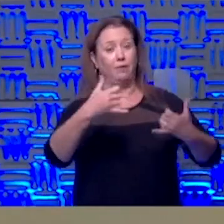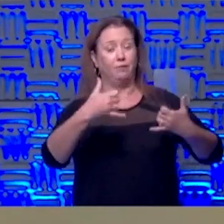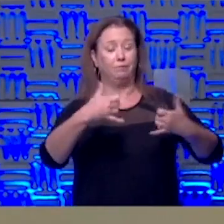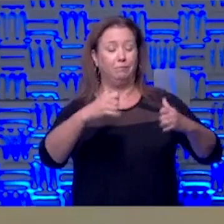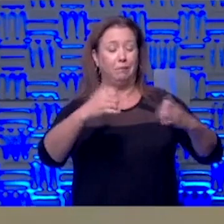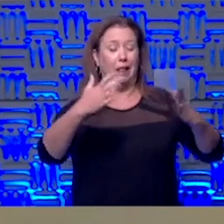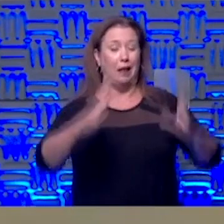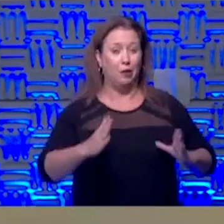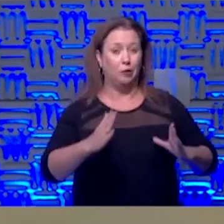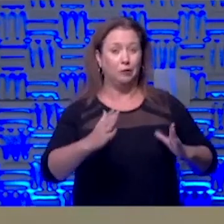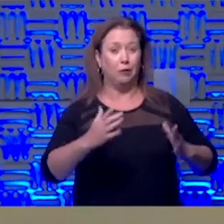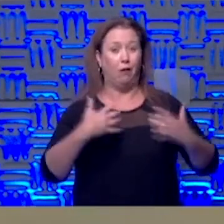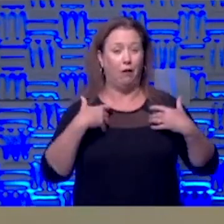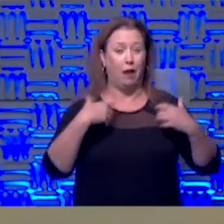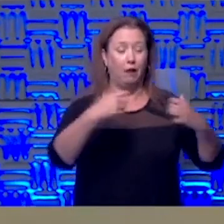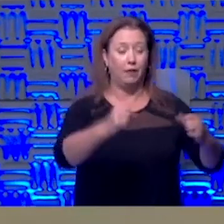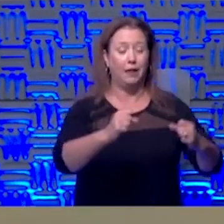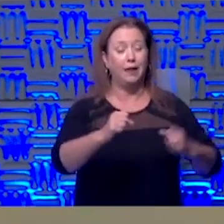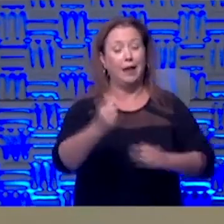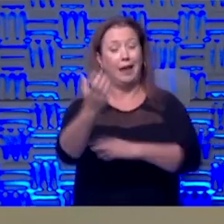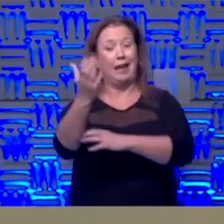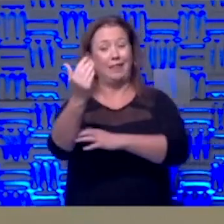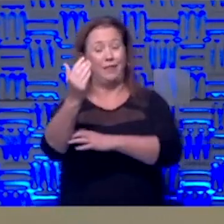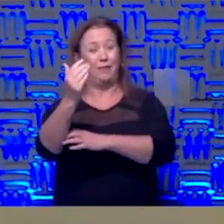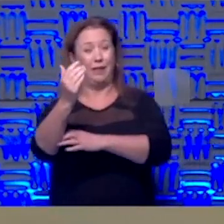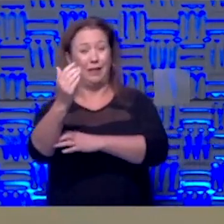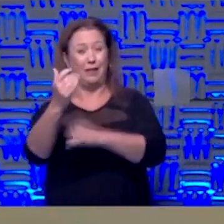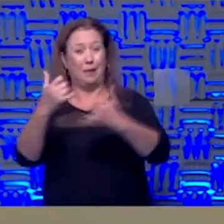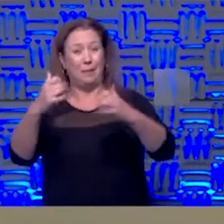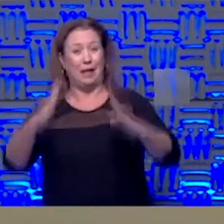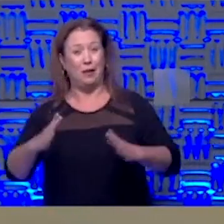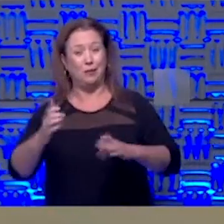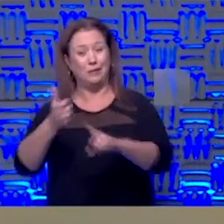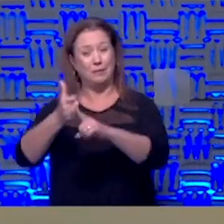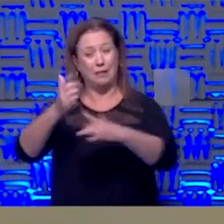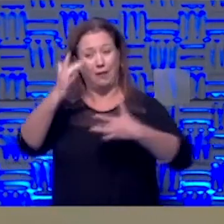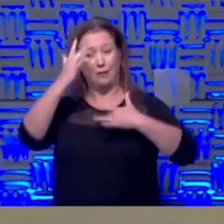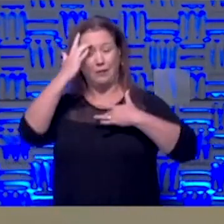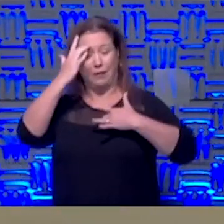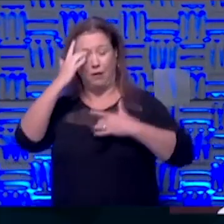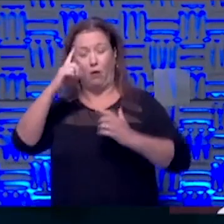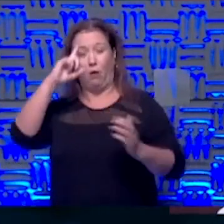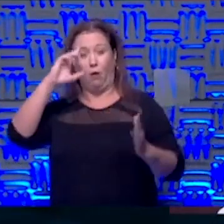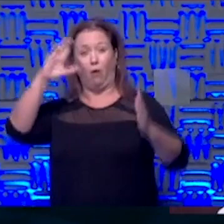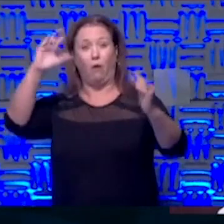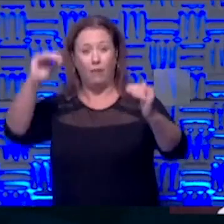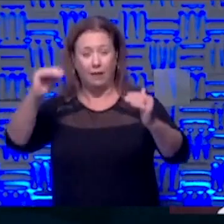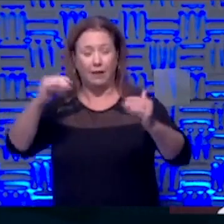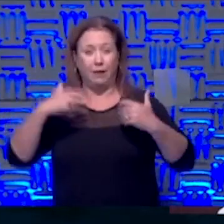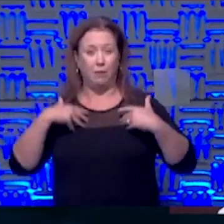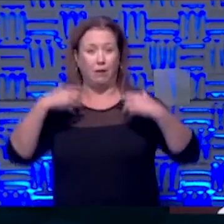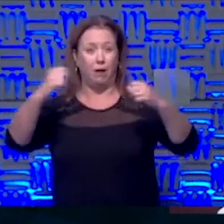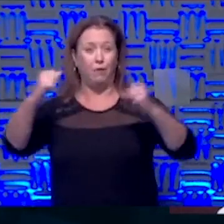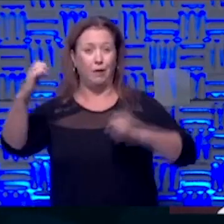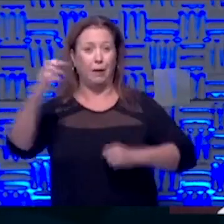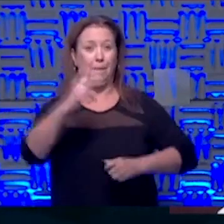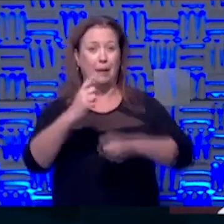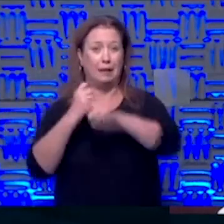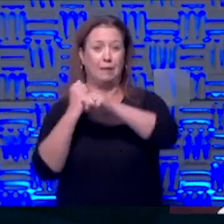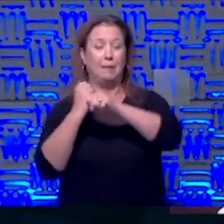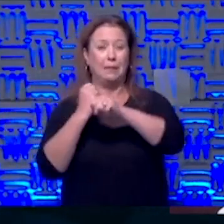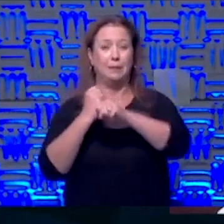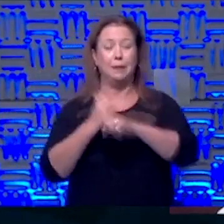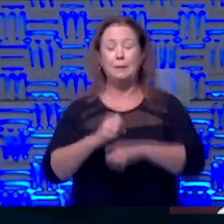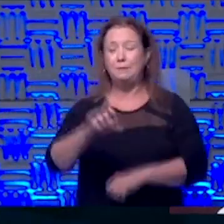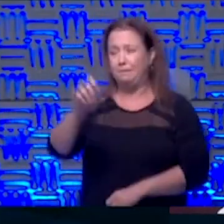and hopefully they can rebound and continue to play baseball. Yeah, I hope so, because it has been